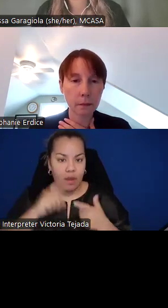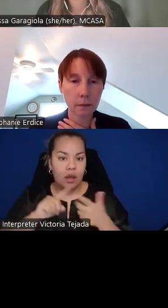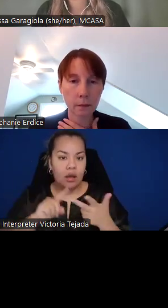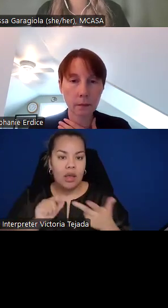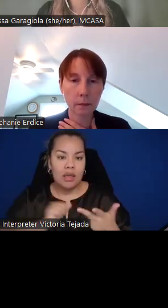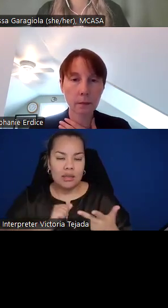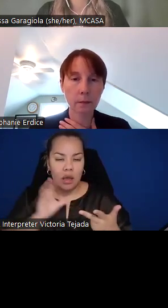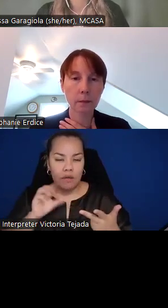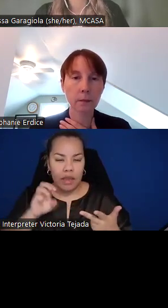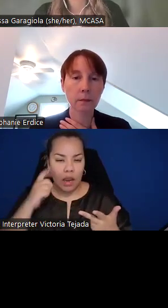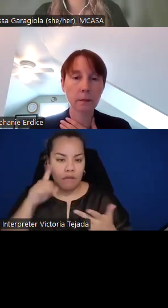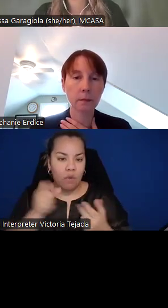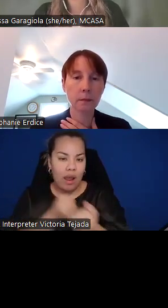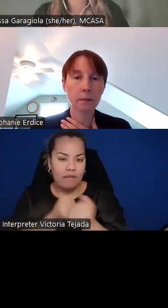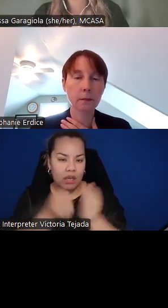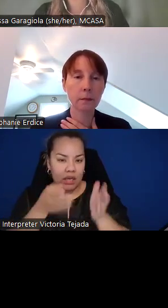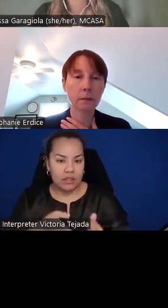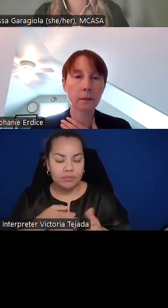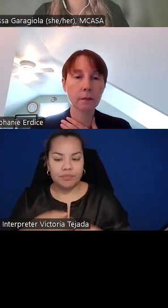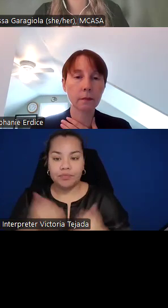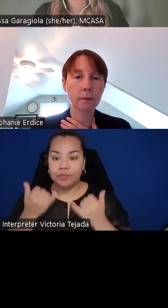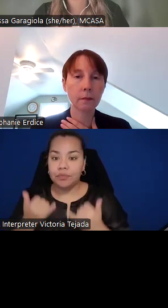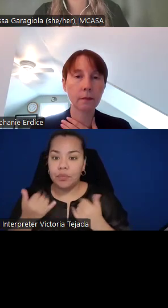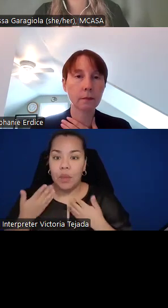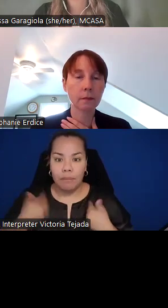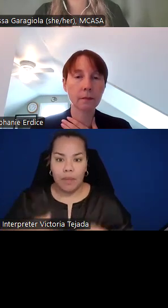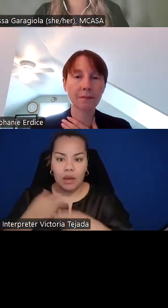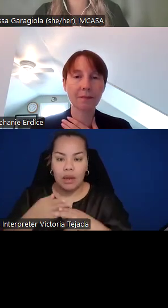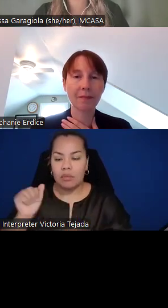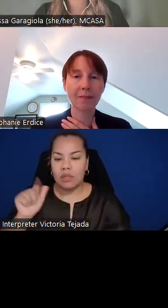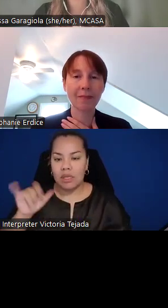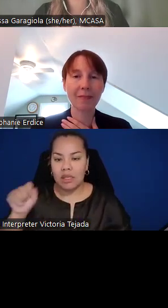and I'm going to turn it over to my co-presenter now for her to introduce herself. Thank you.